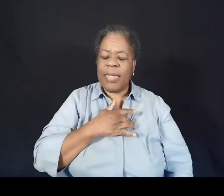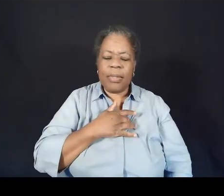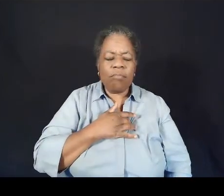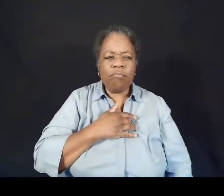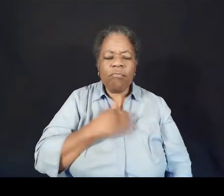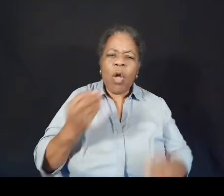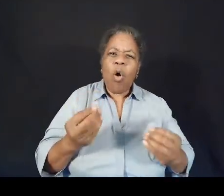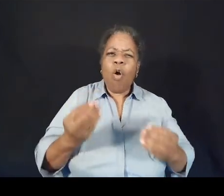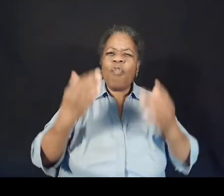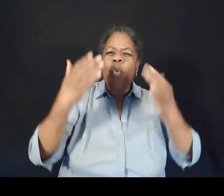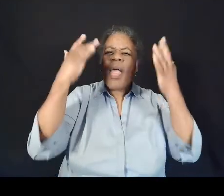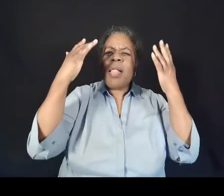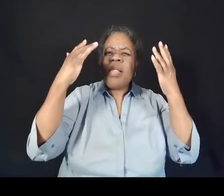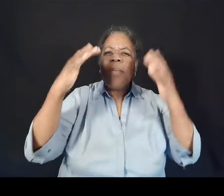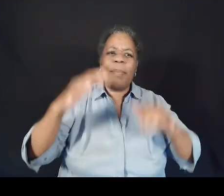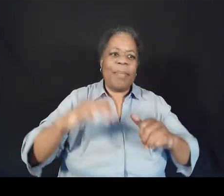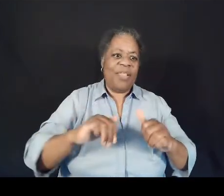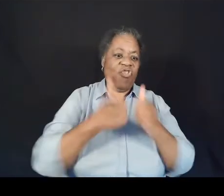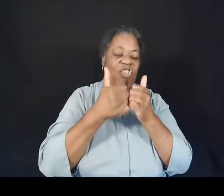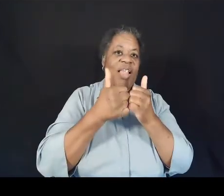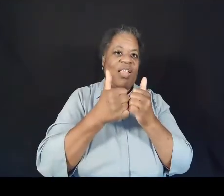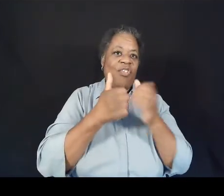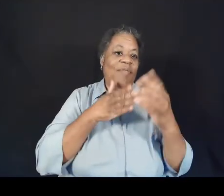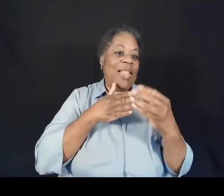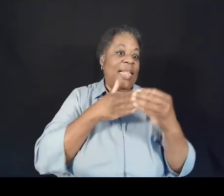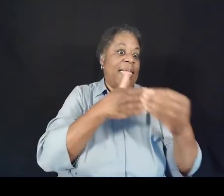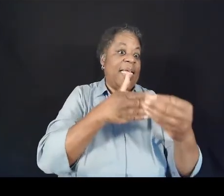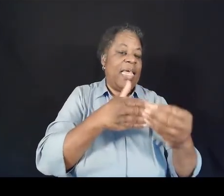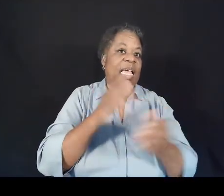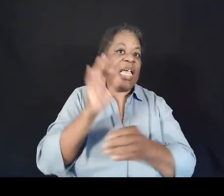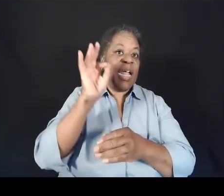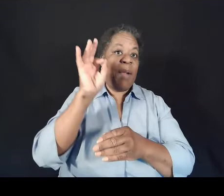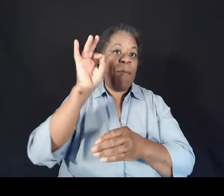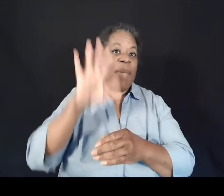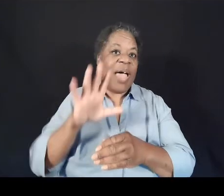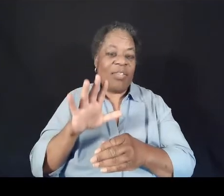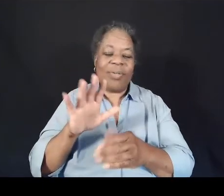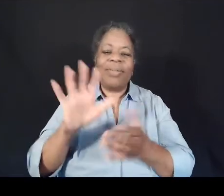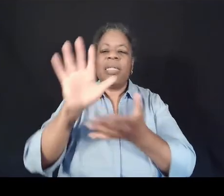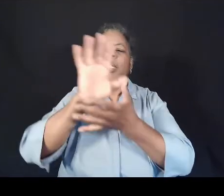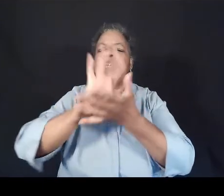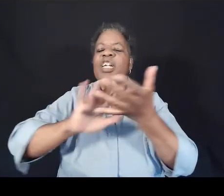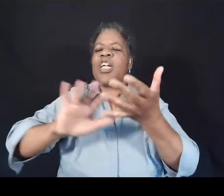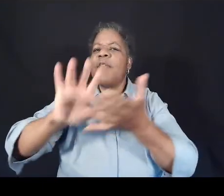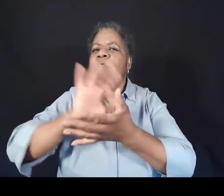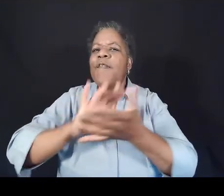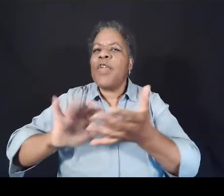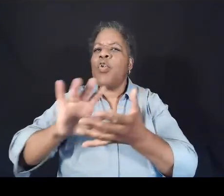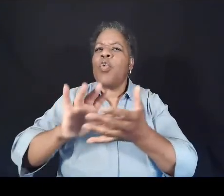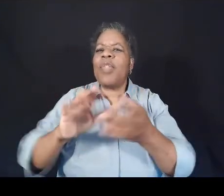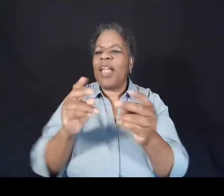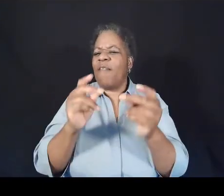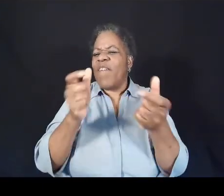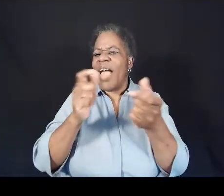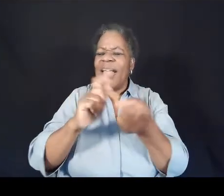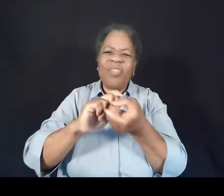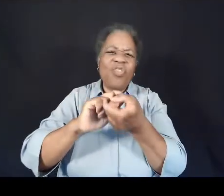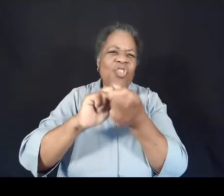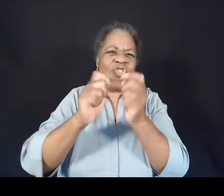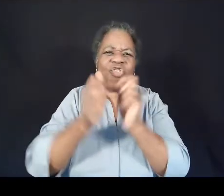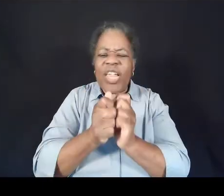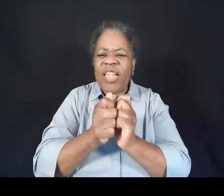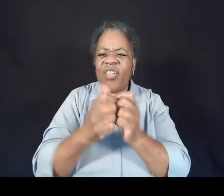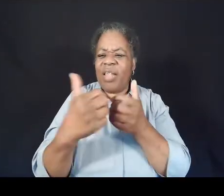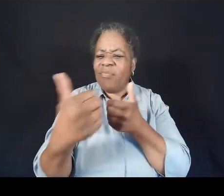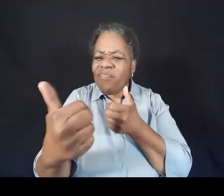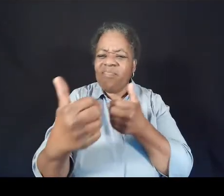the challenges of leading and pastoring in such a confusing, fast-changing, and polarized